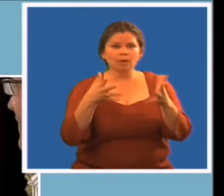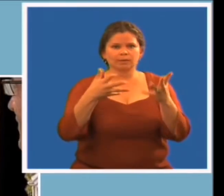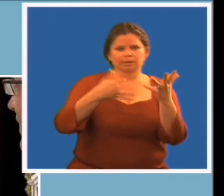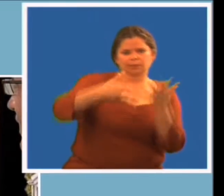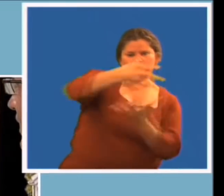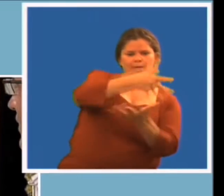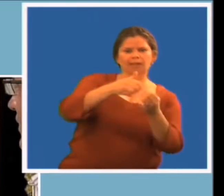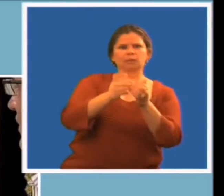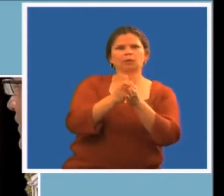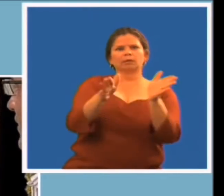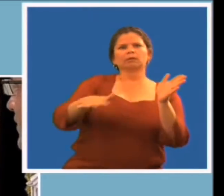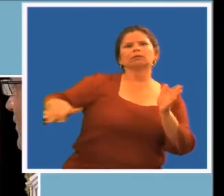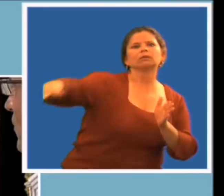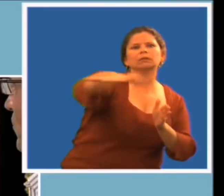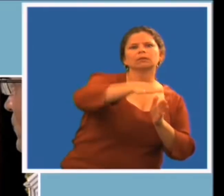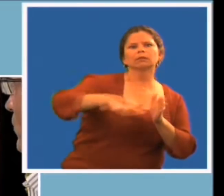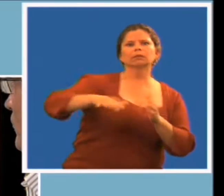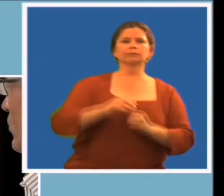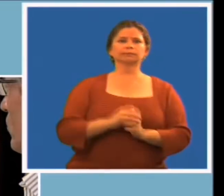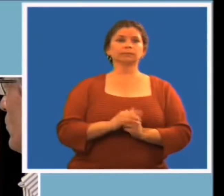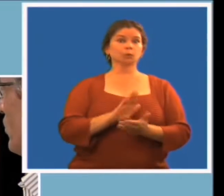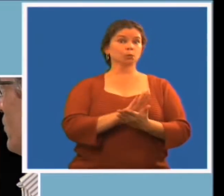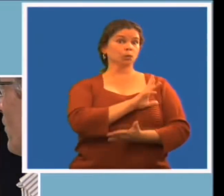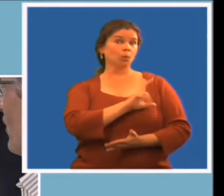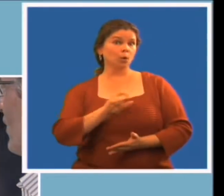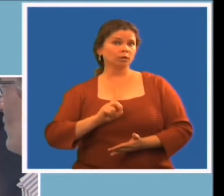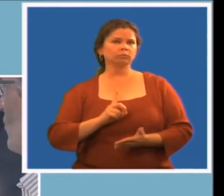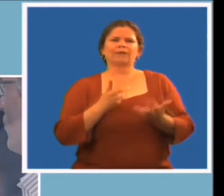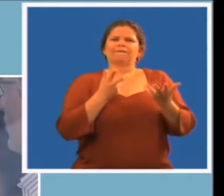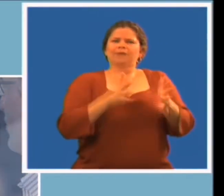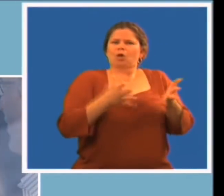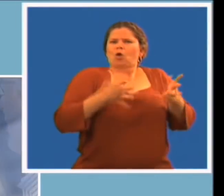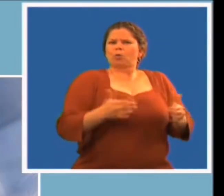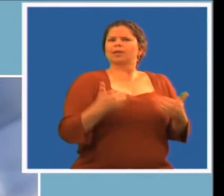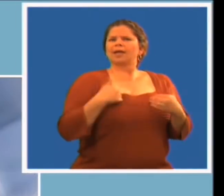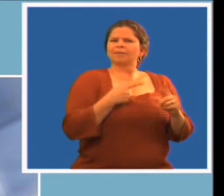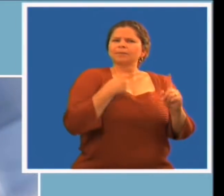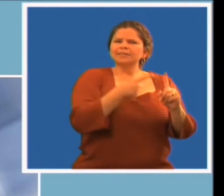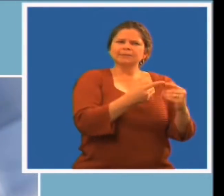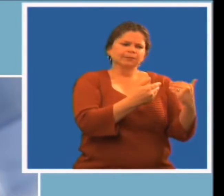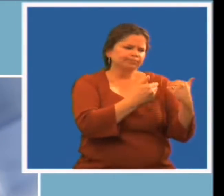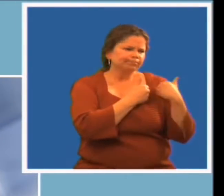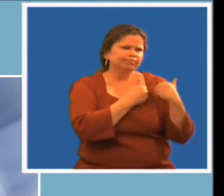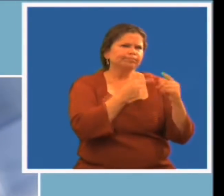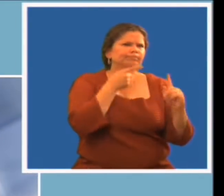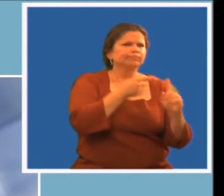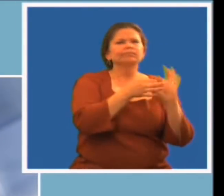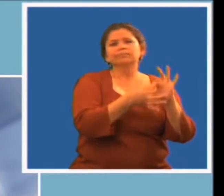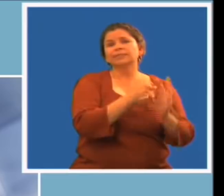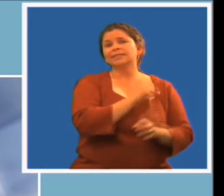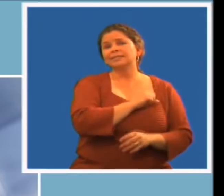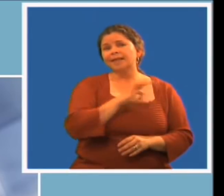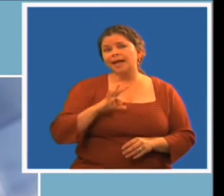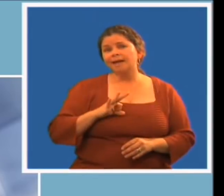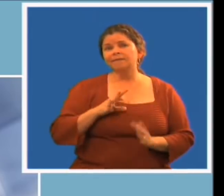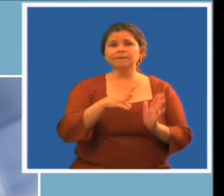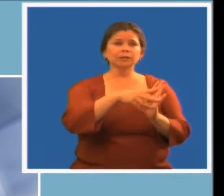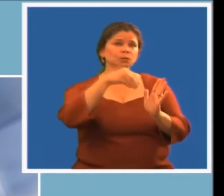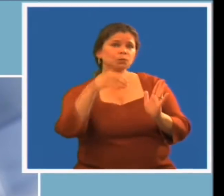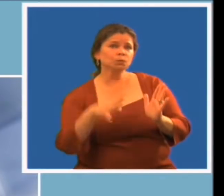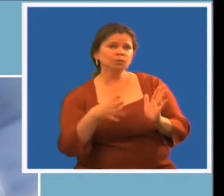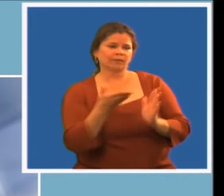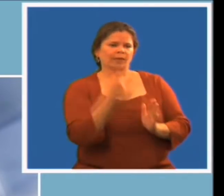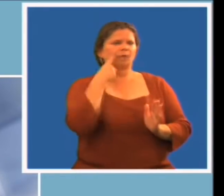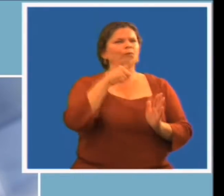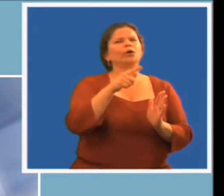standard deals with interacting with a member of the general public. A school board already has specific responsibilities with regard to